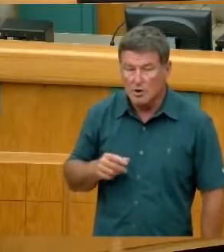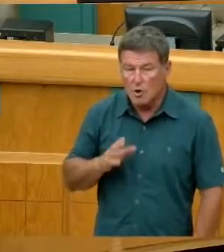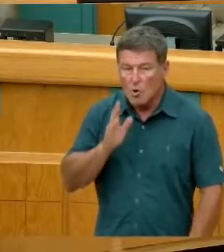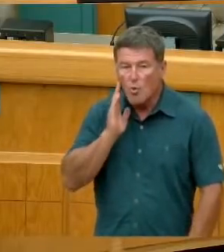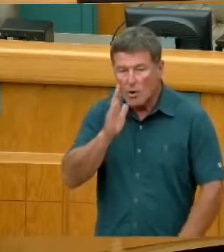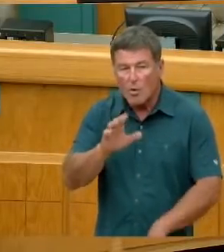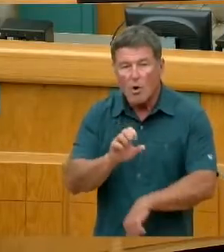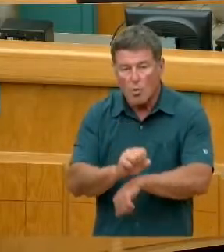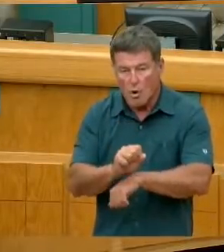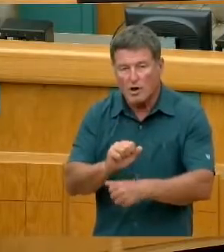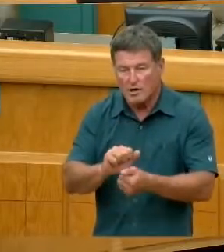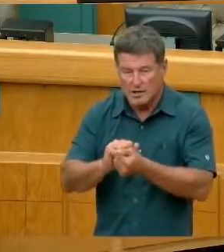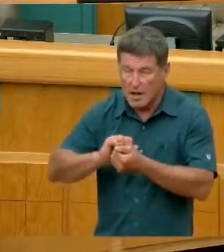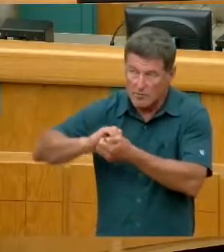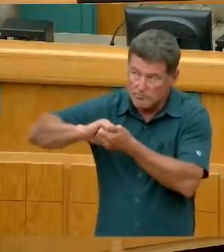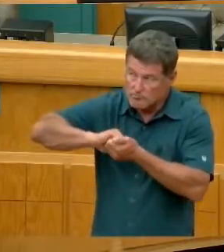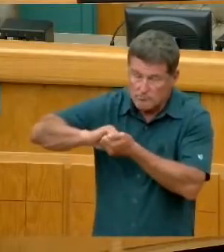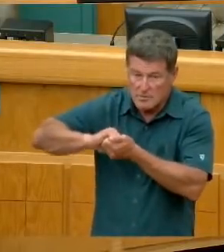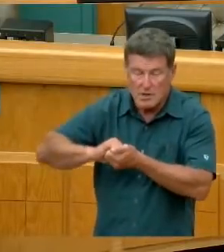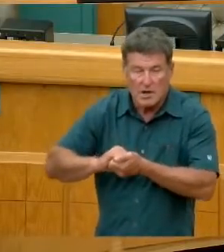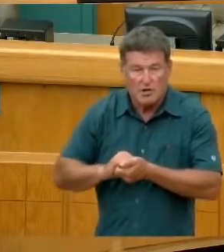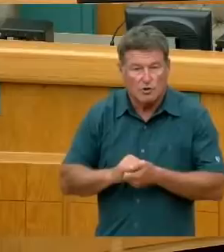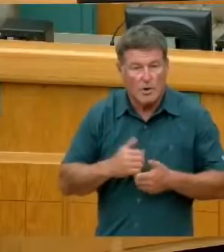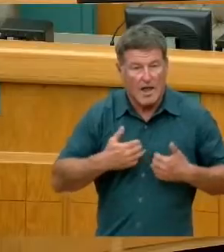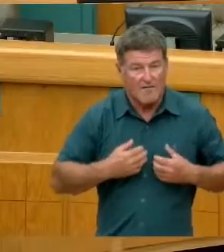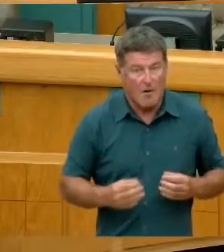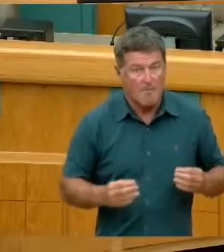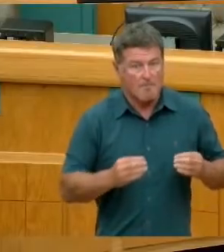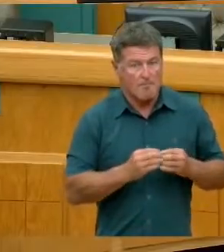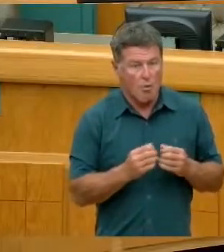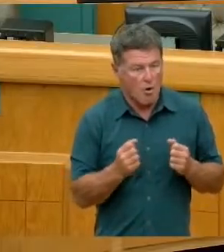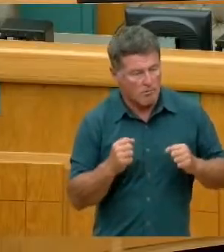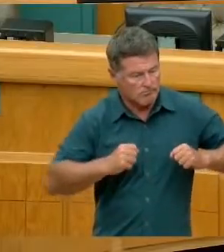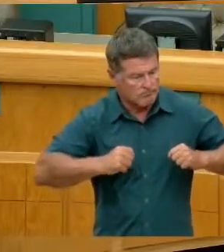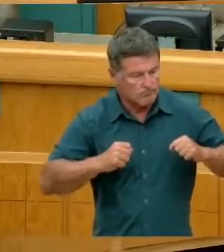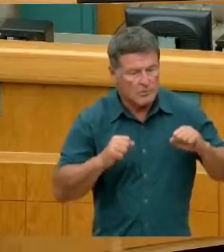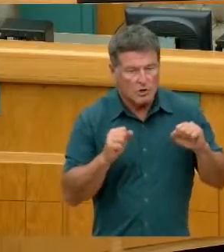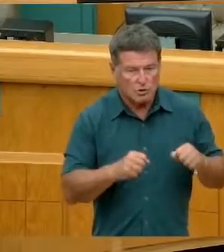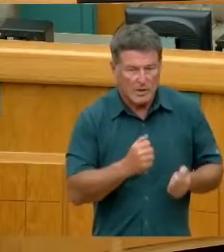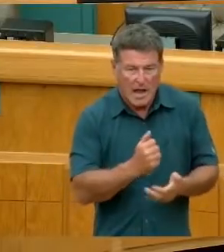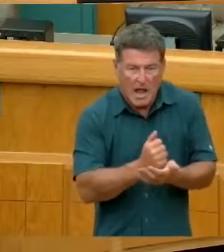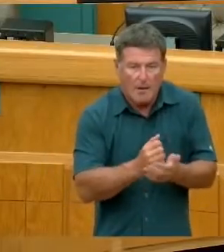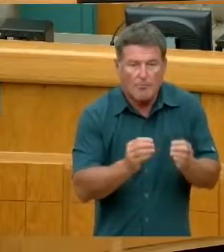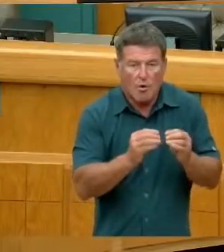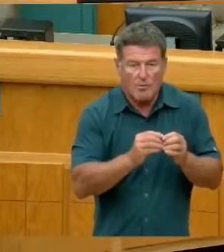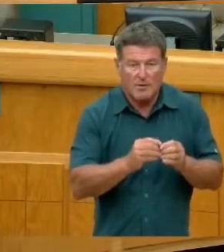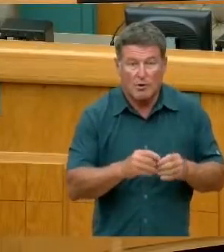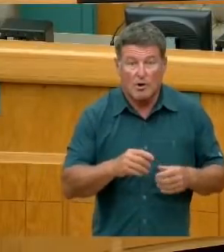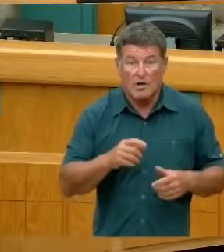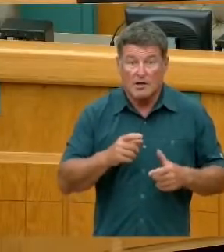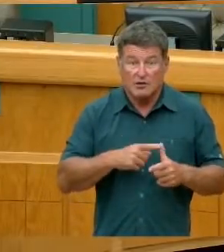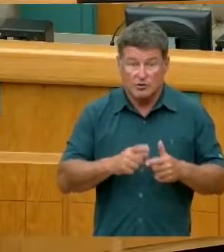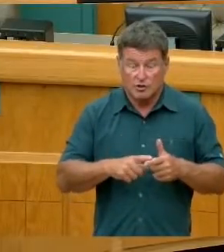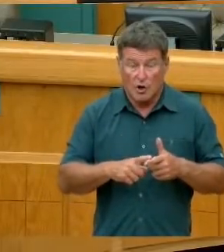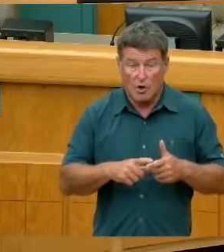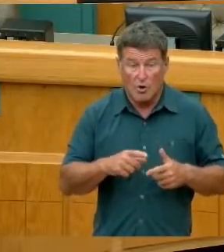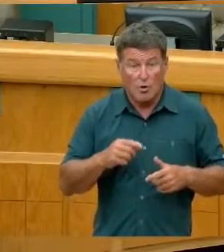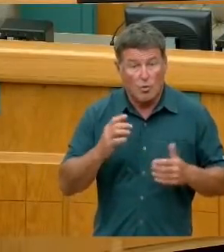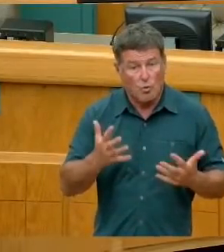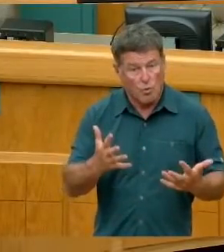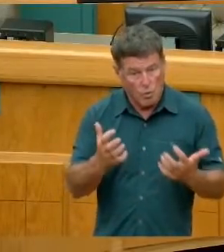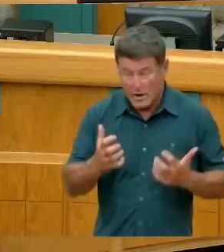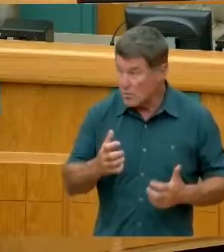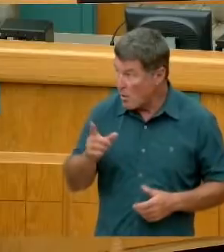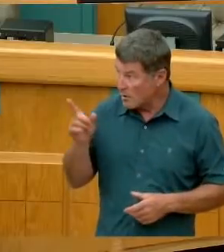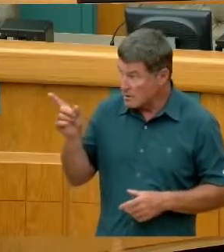And we're going to work together to build capacity, to to raise the bar on that graph. And as